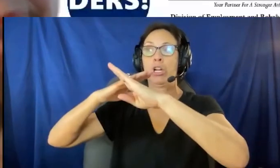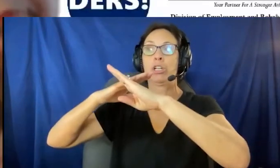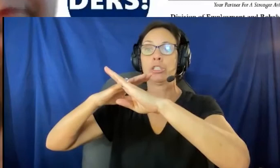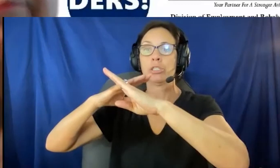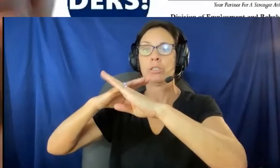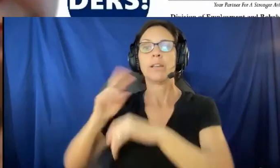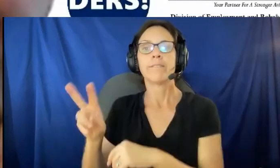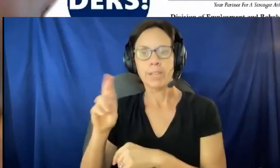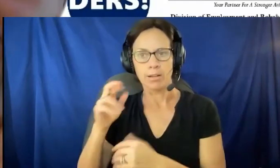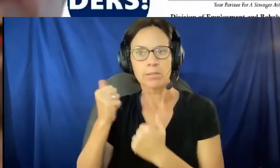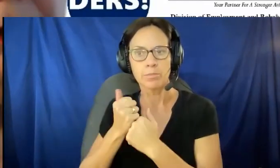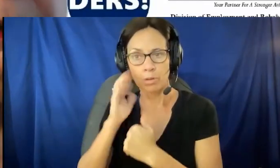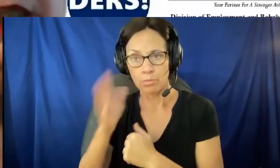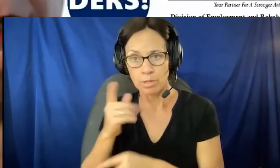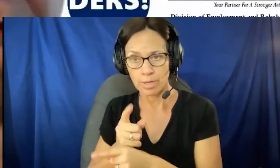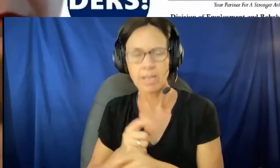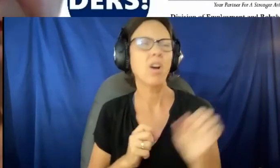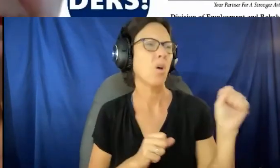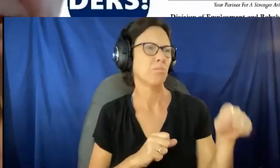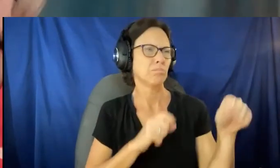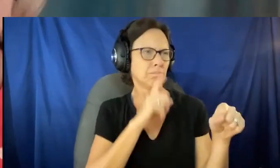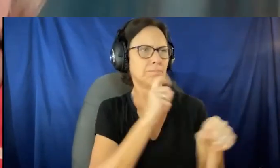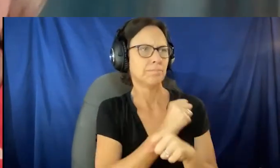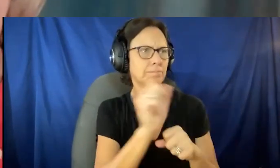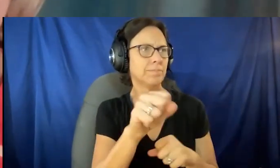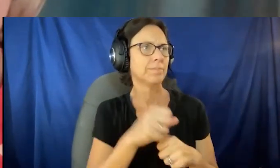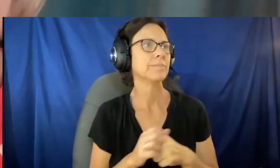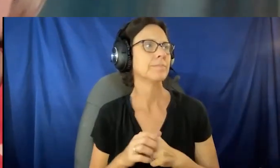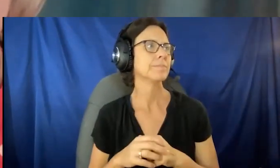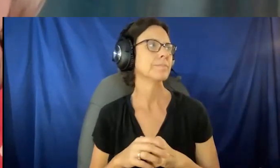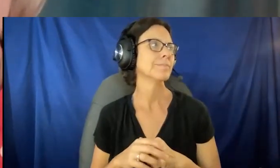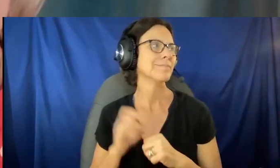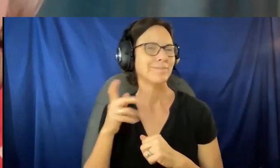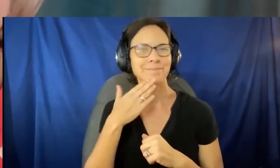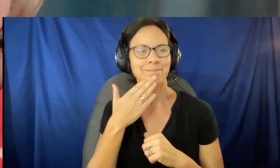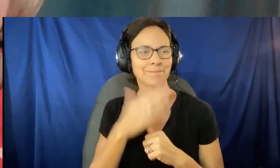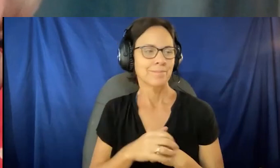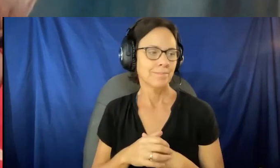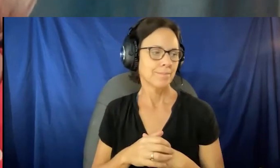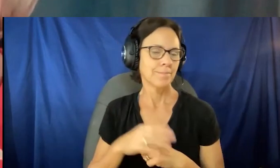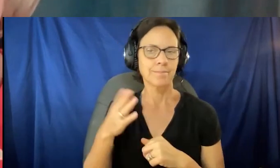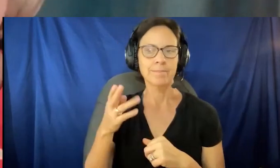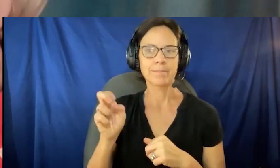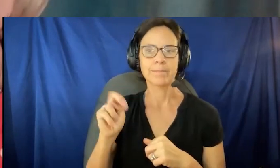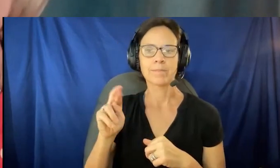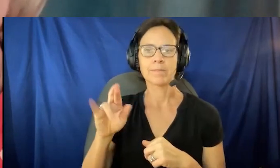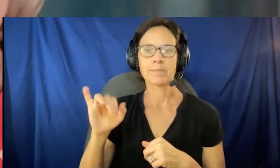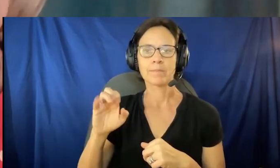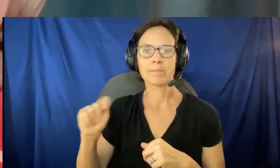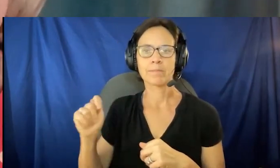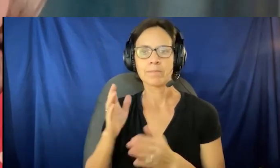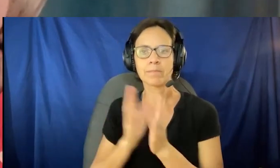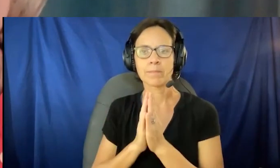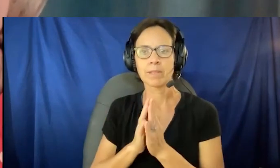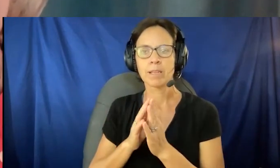absolutely would support that individual. So Oh, definitely. that answers it. Okay, thank you. Henriette asked, Pathways to Employment is